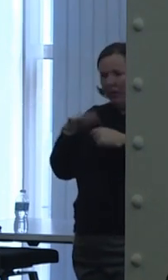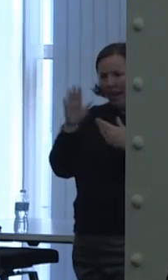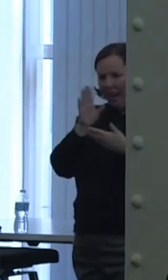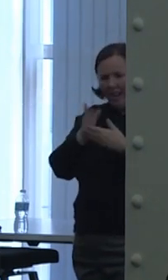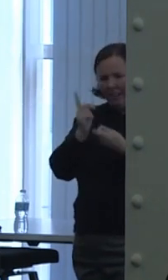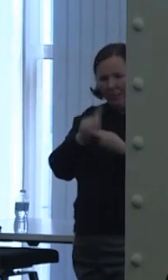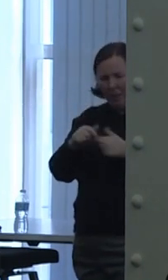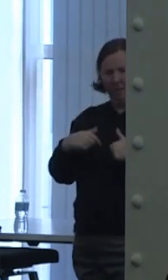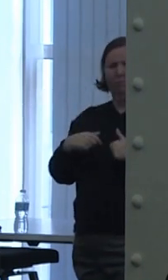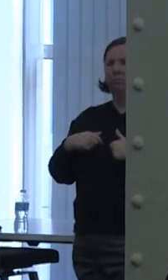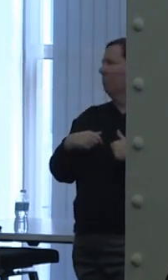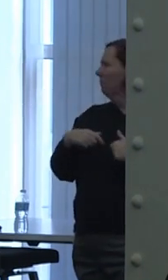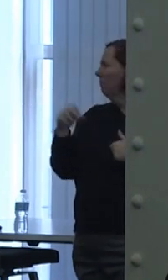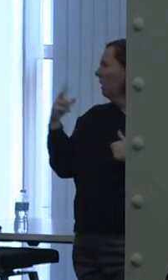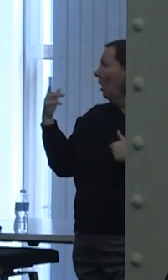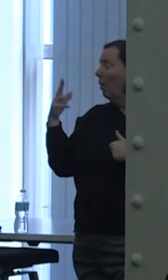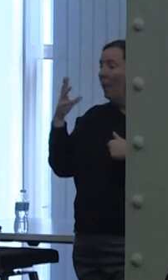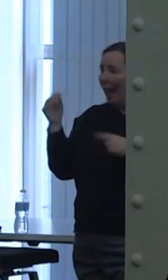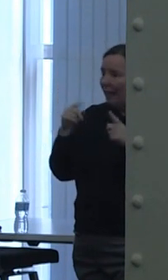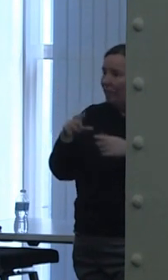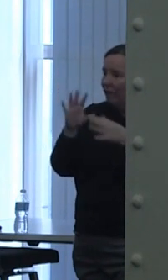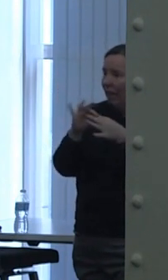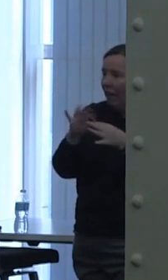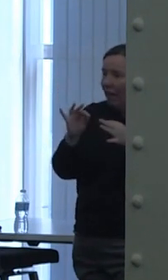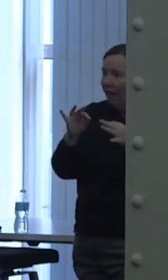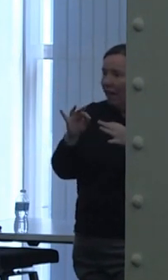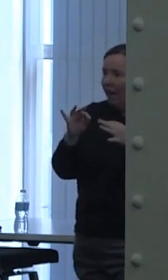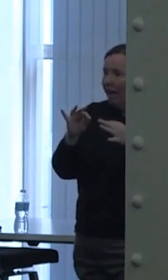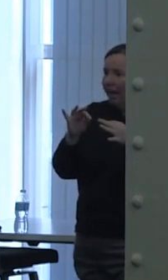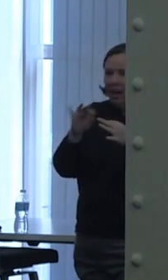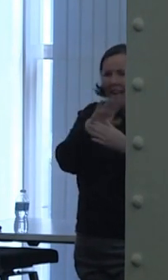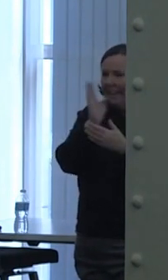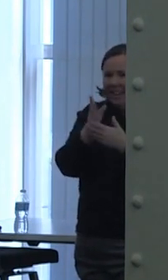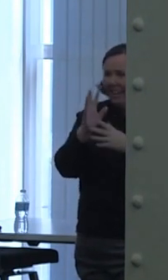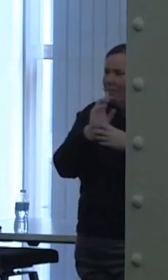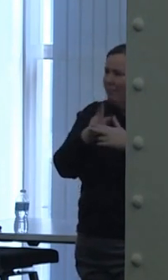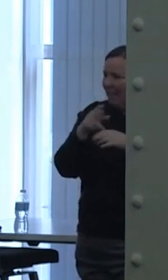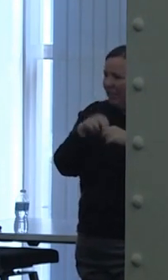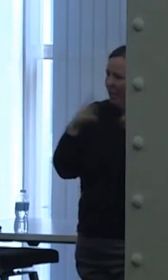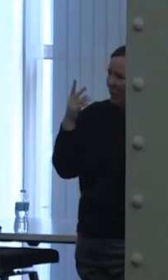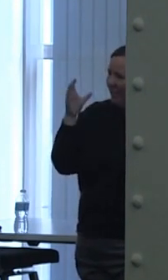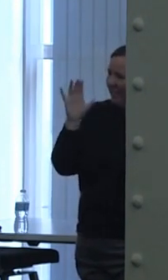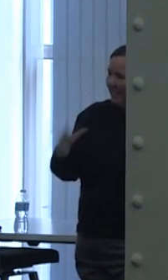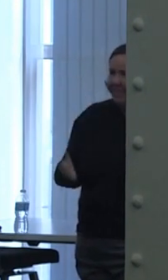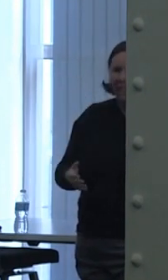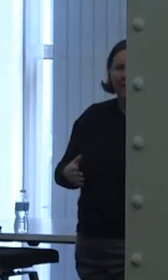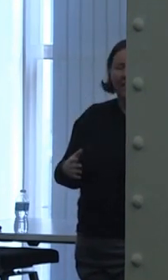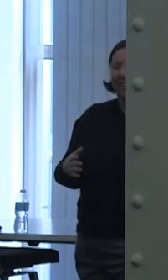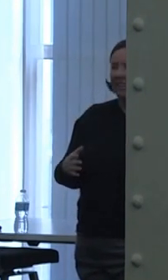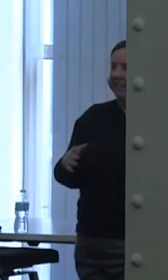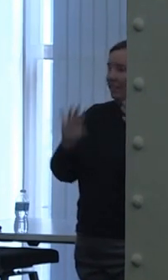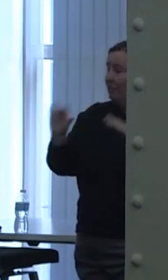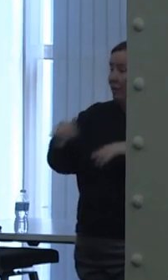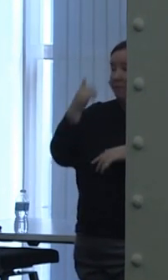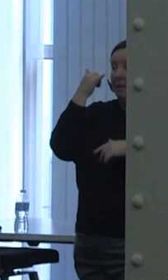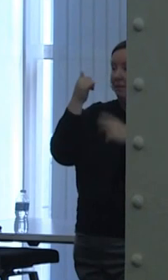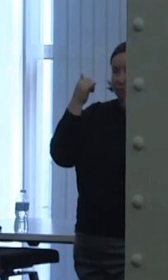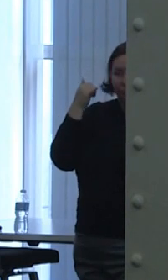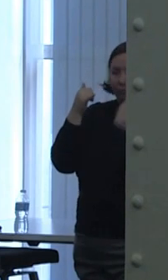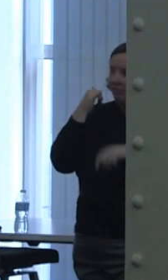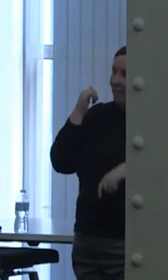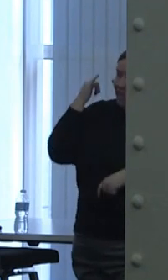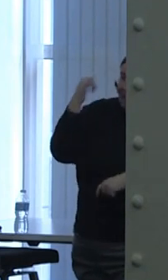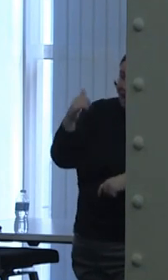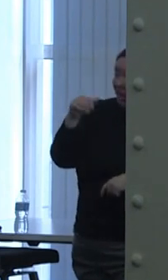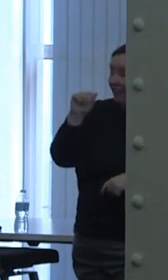B, she was talking about something that no one else was talking about in Washington. And so I picked up the phone and I